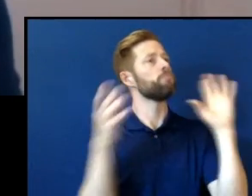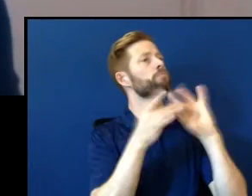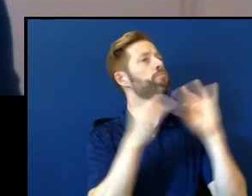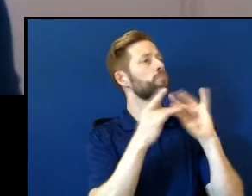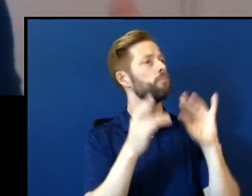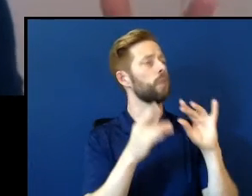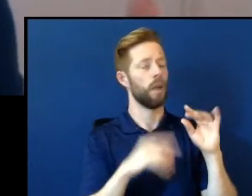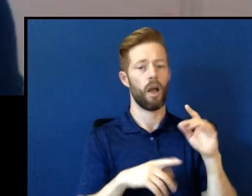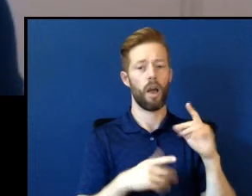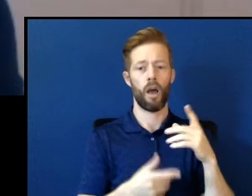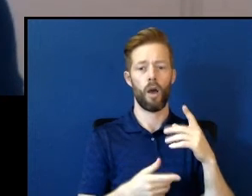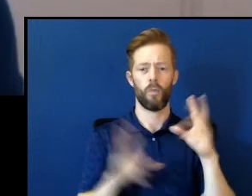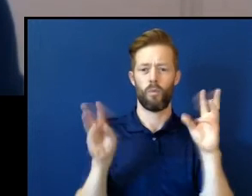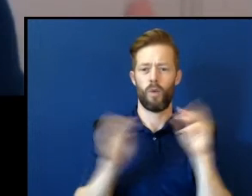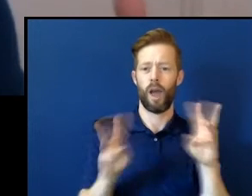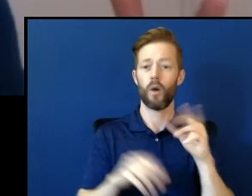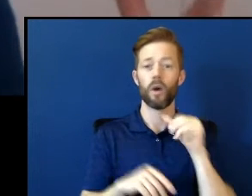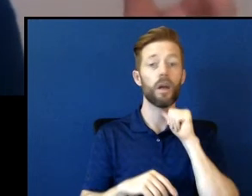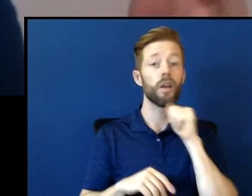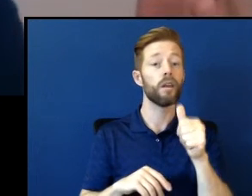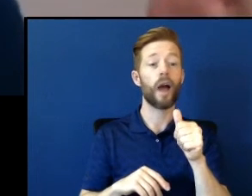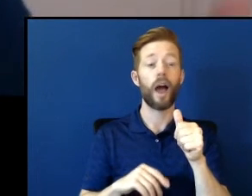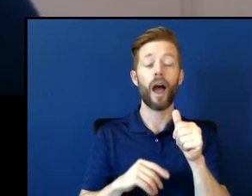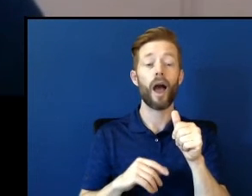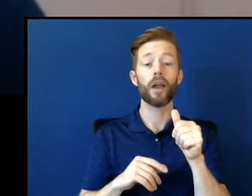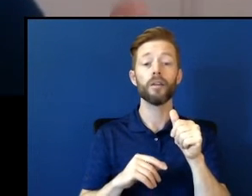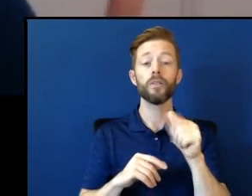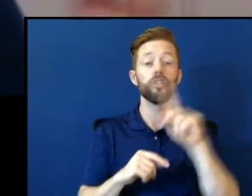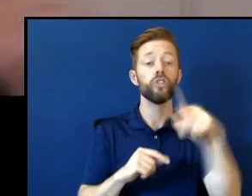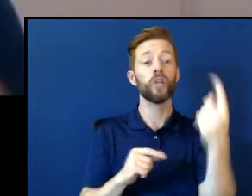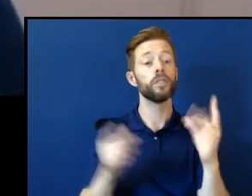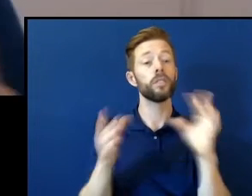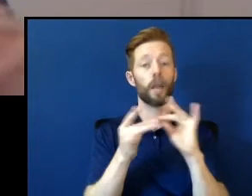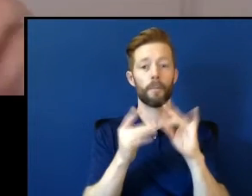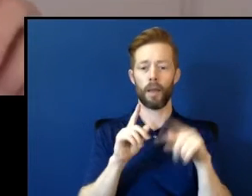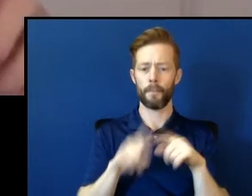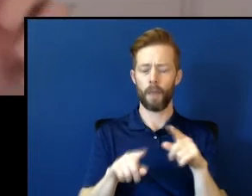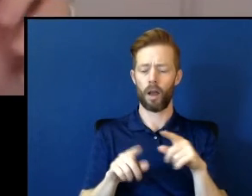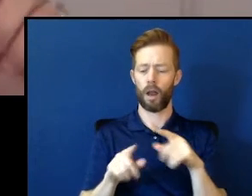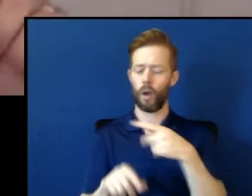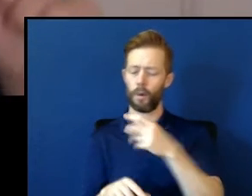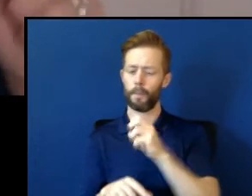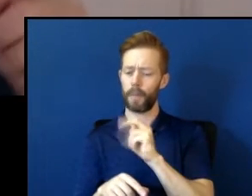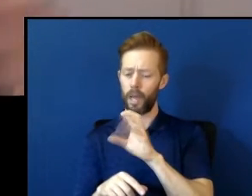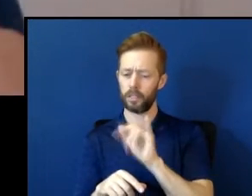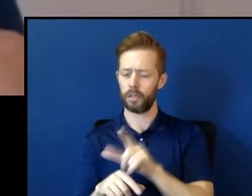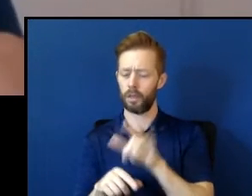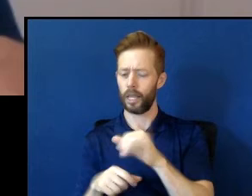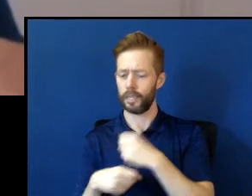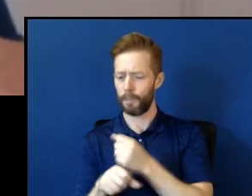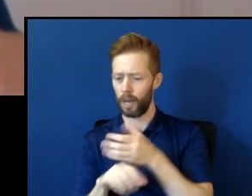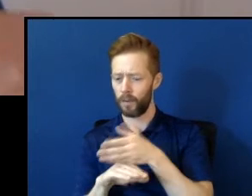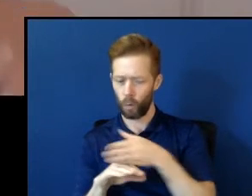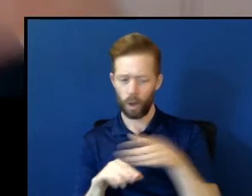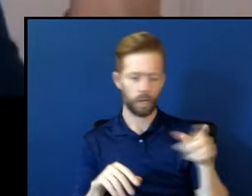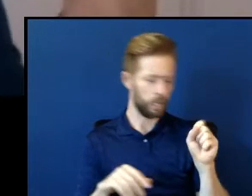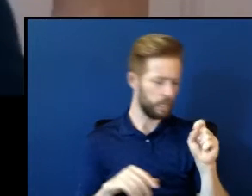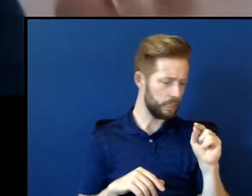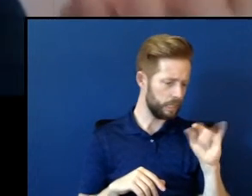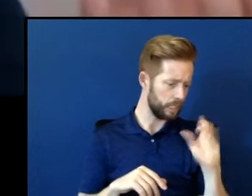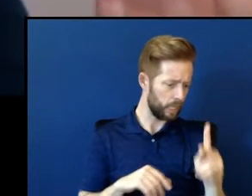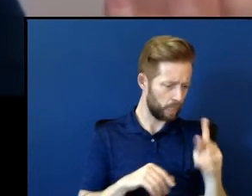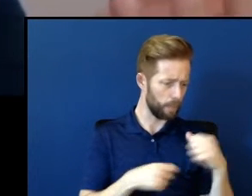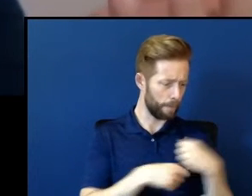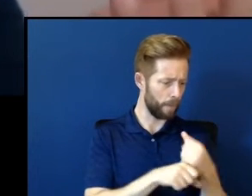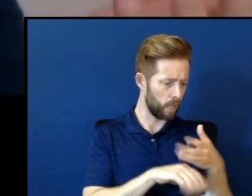so amazing to hear him not just comment, but make the connections that, a pencil's made of wood, a